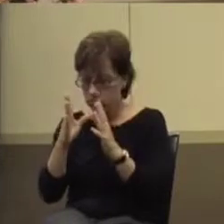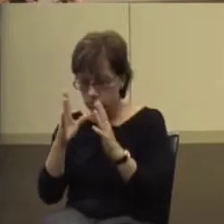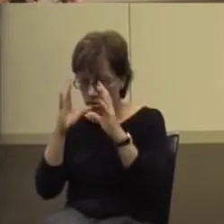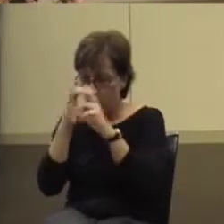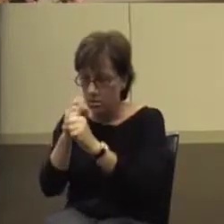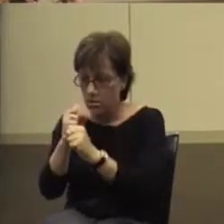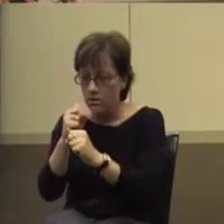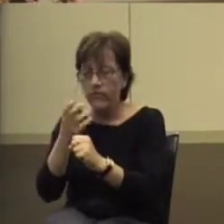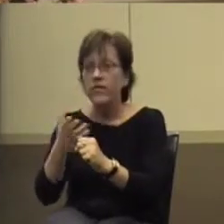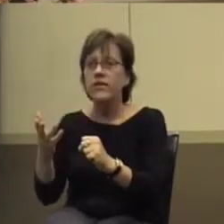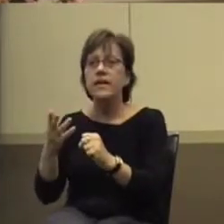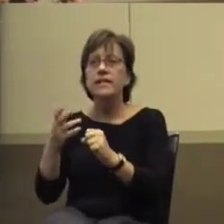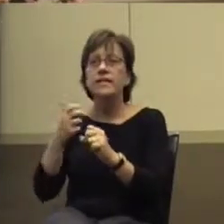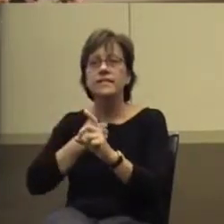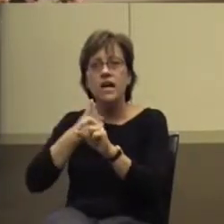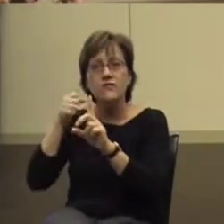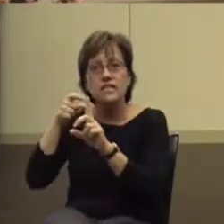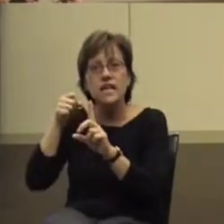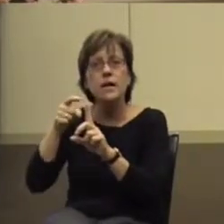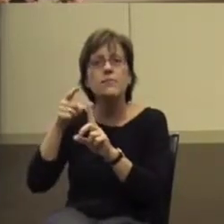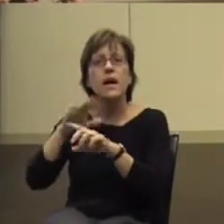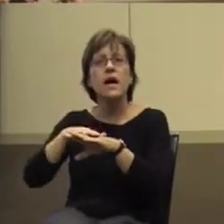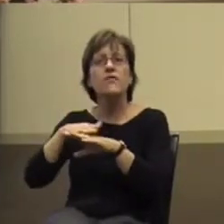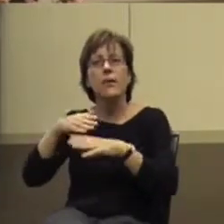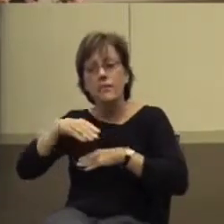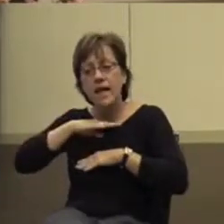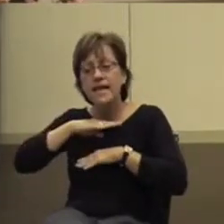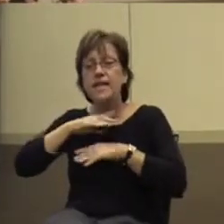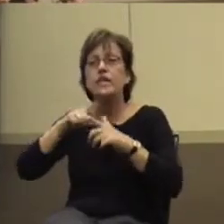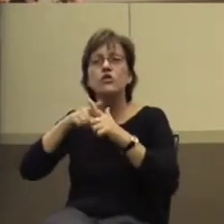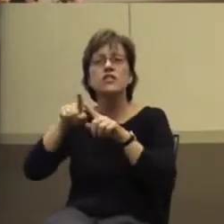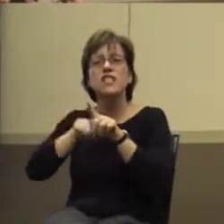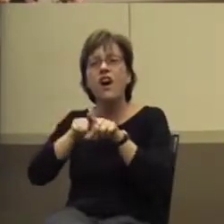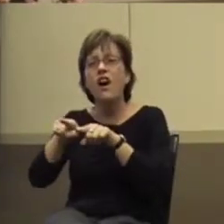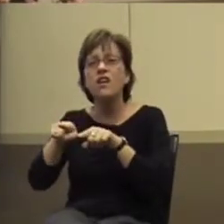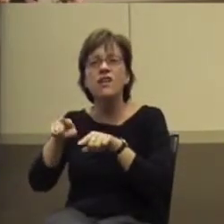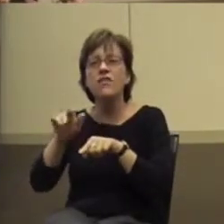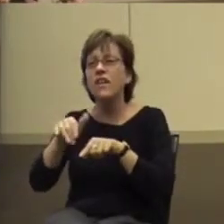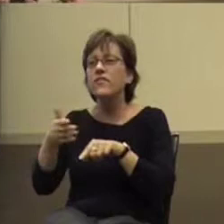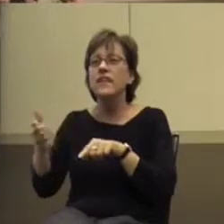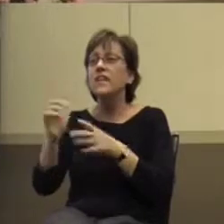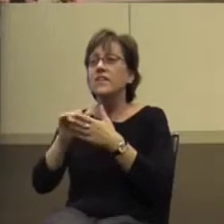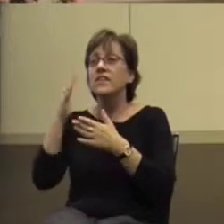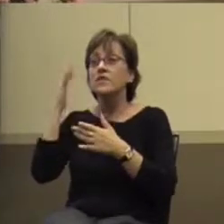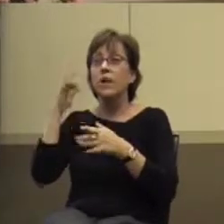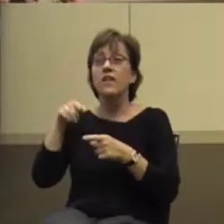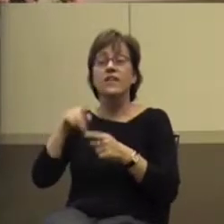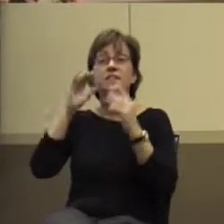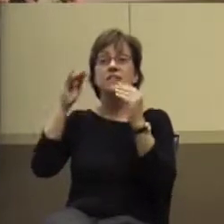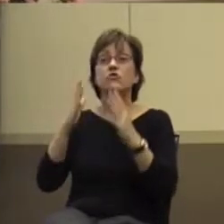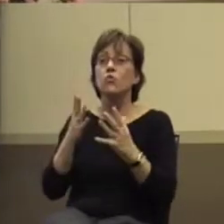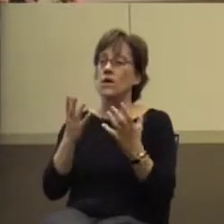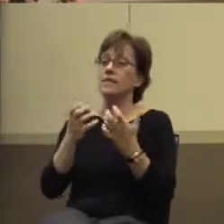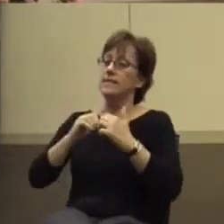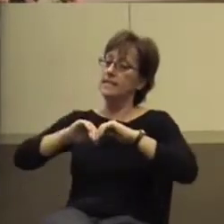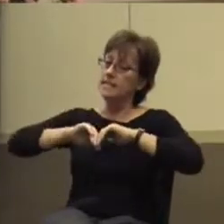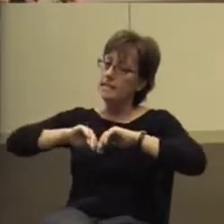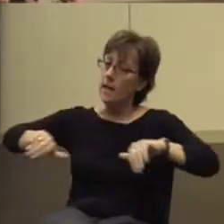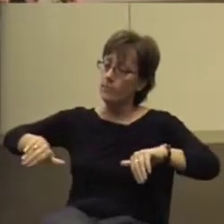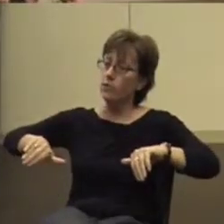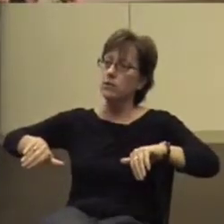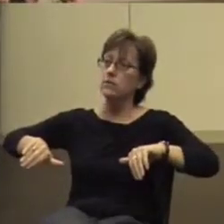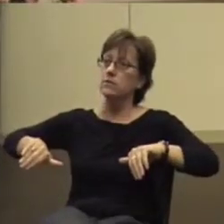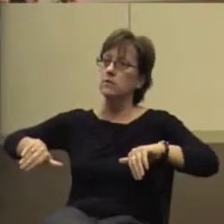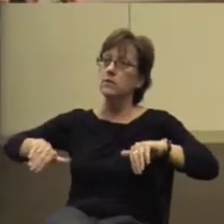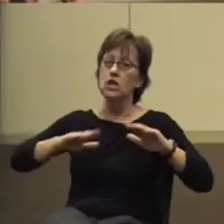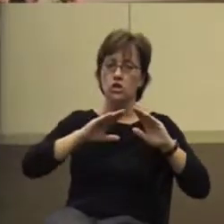that, towards the self-stim, on the blanket and sock and that kind of thing. So that was the reason why this teacher wanted to keep that separate, and just kind of